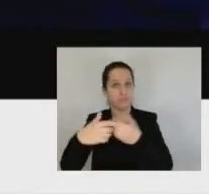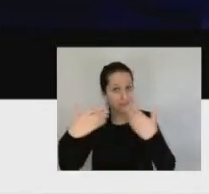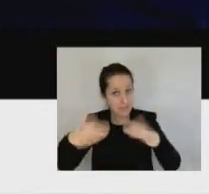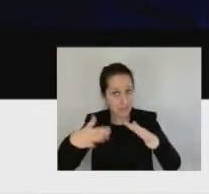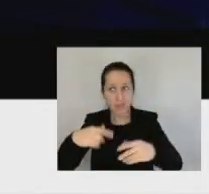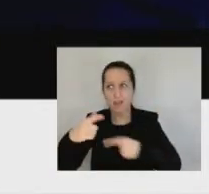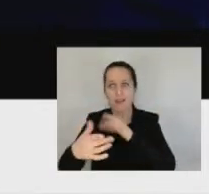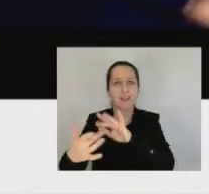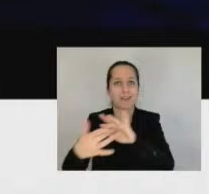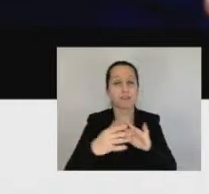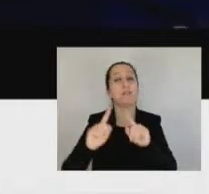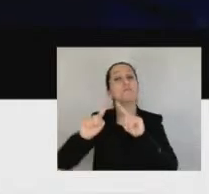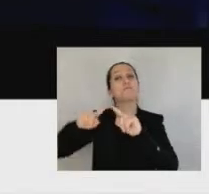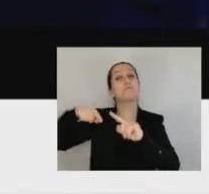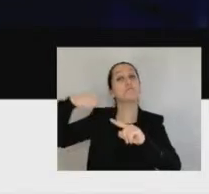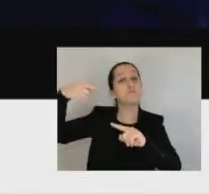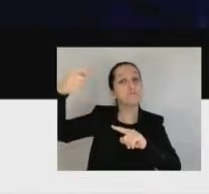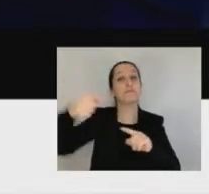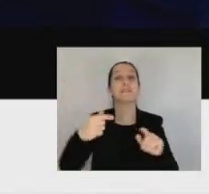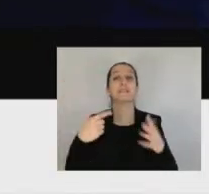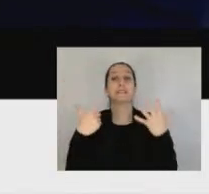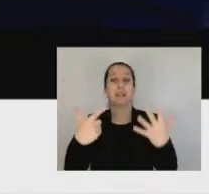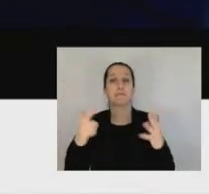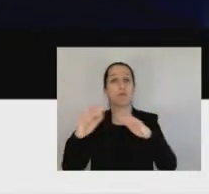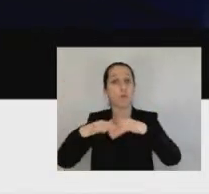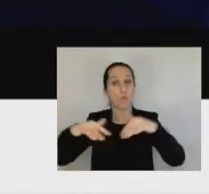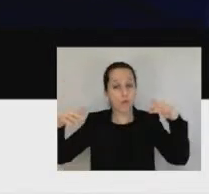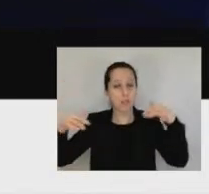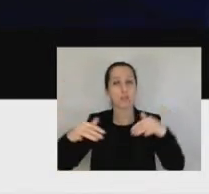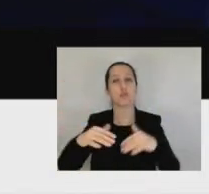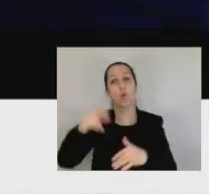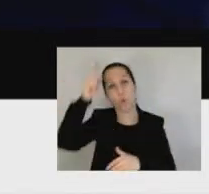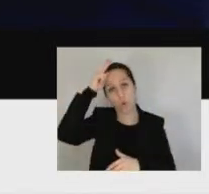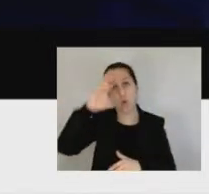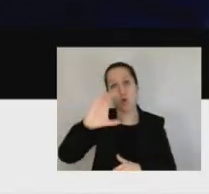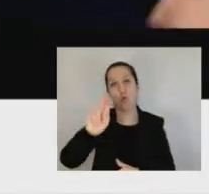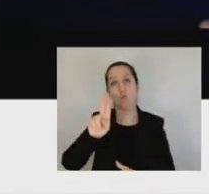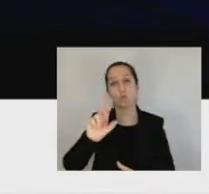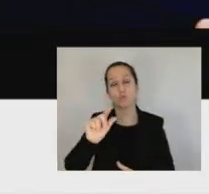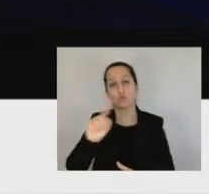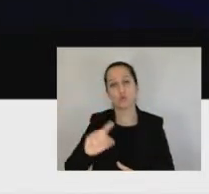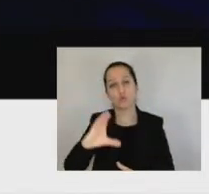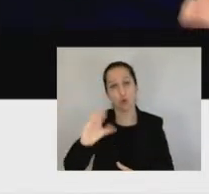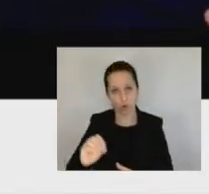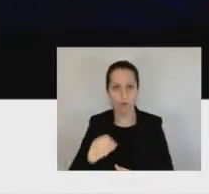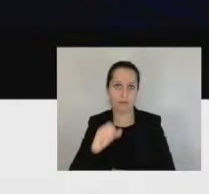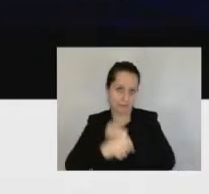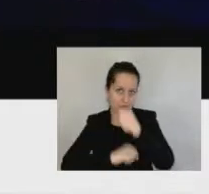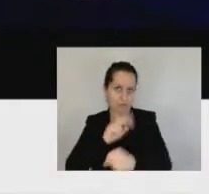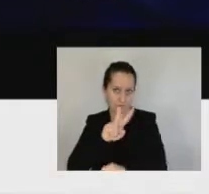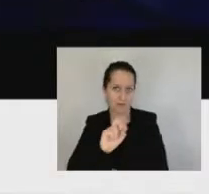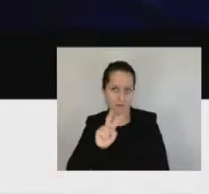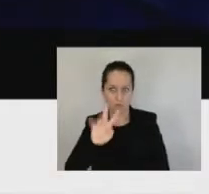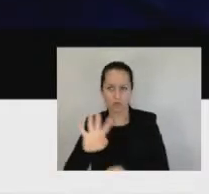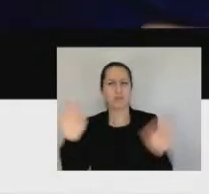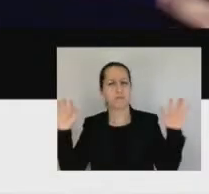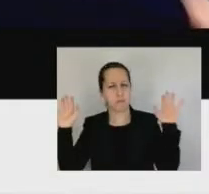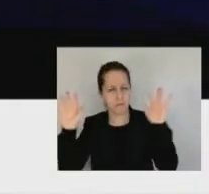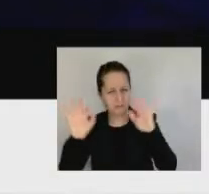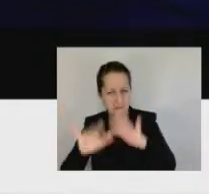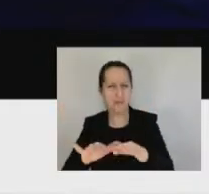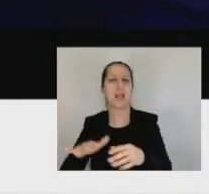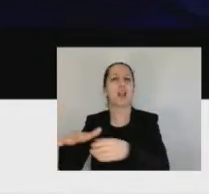are facilitating the networking. And we have another meeting in 2024 in Cusco, and